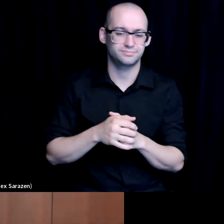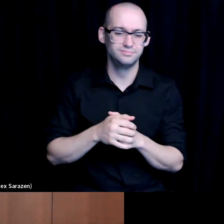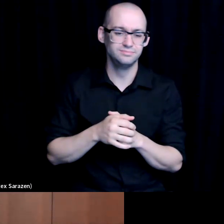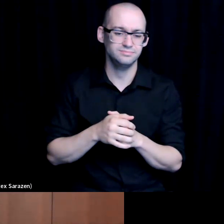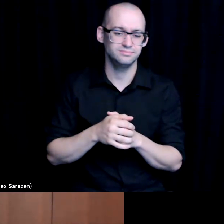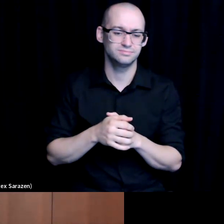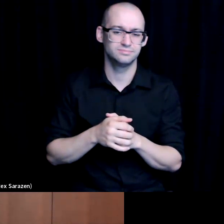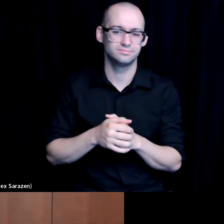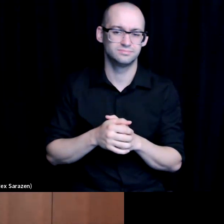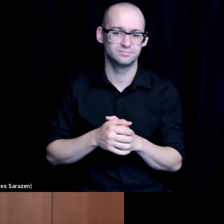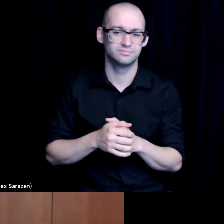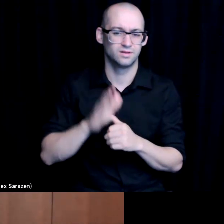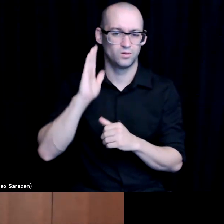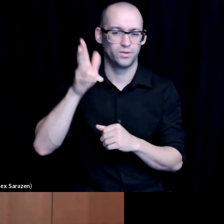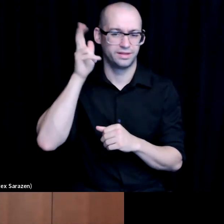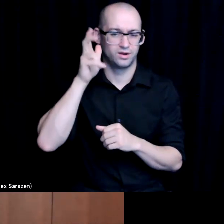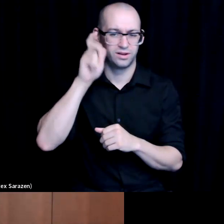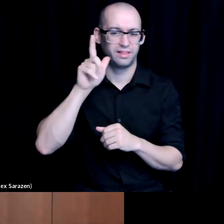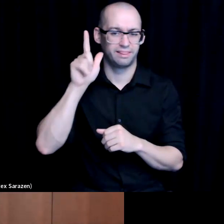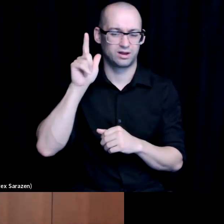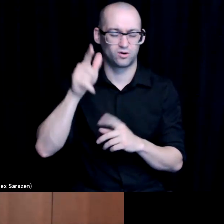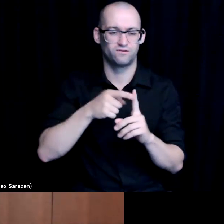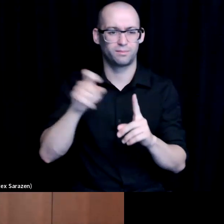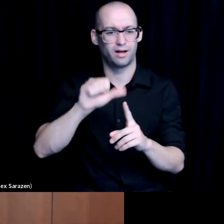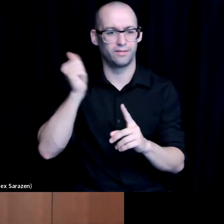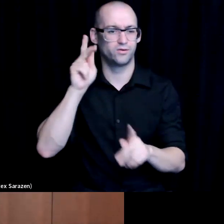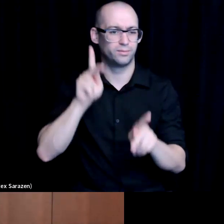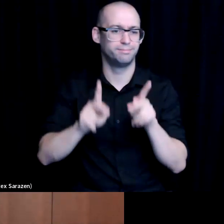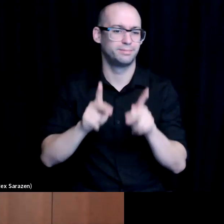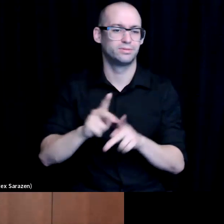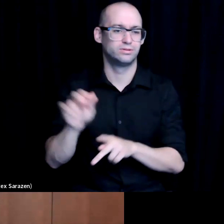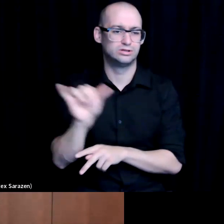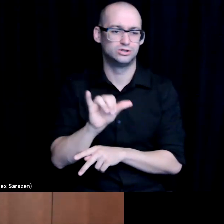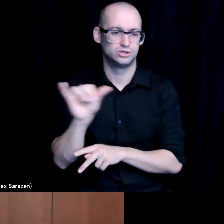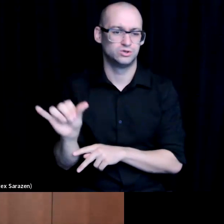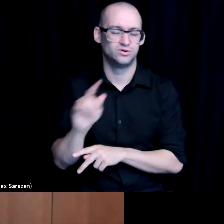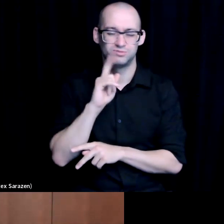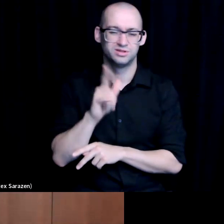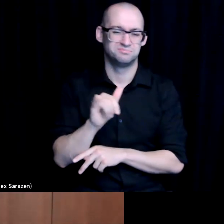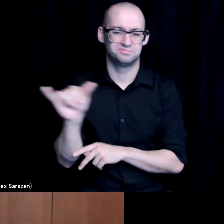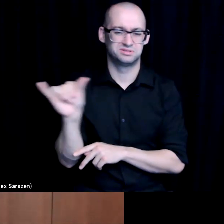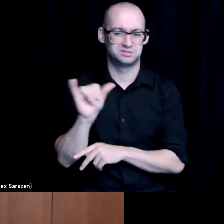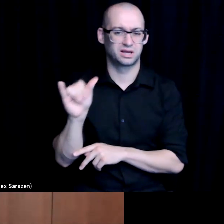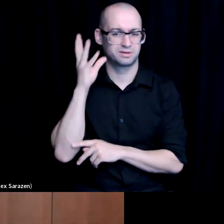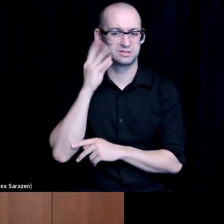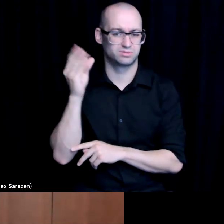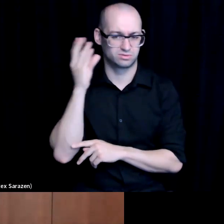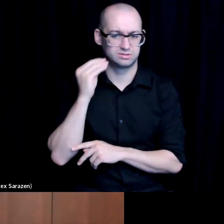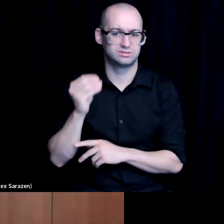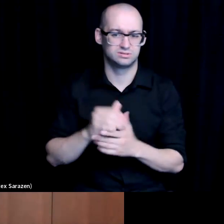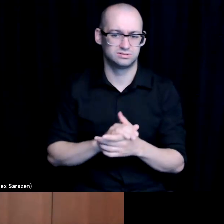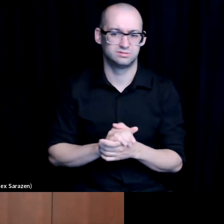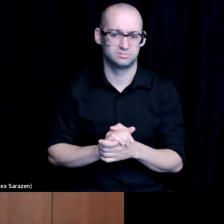and you'll hear later on how other folks will really mirror and reflect on that